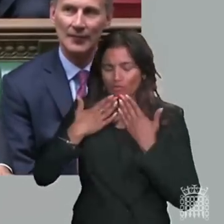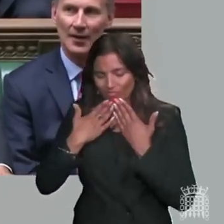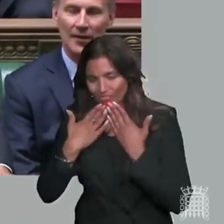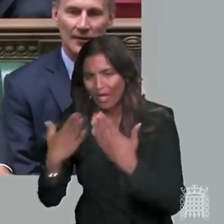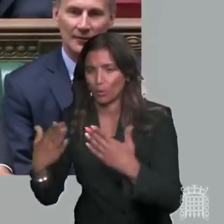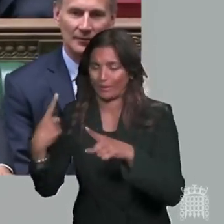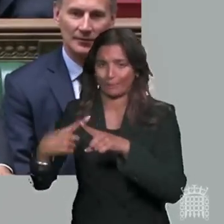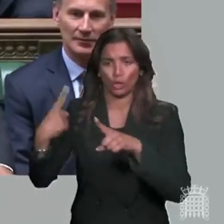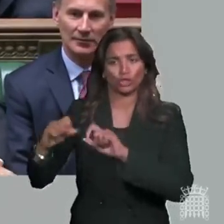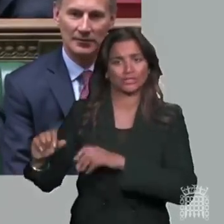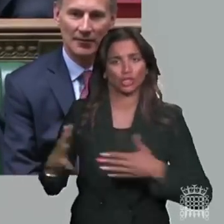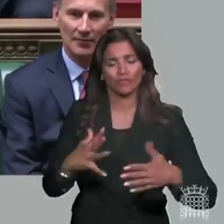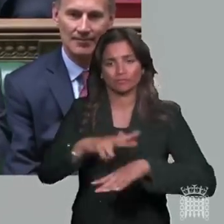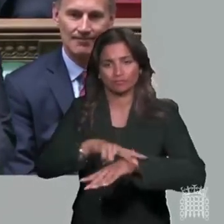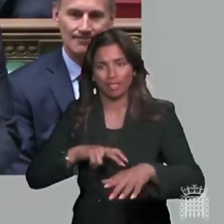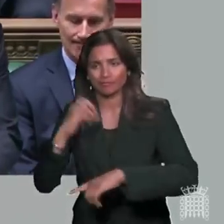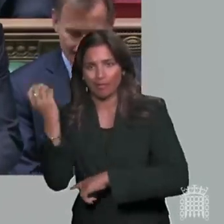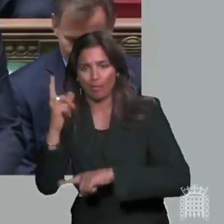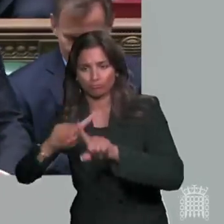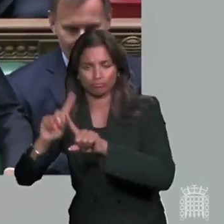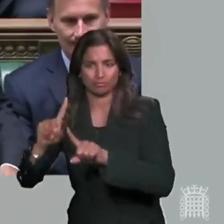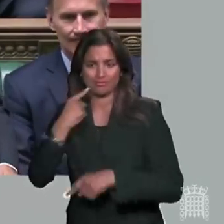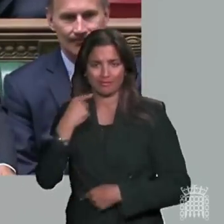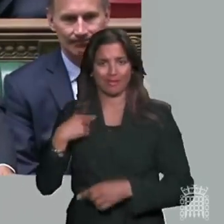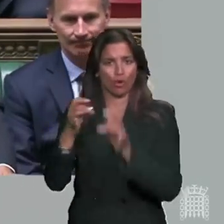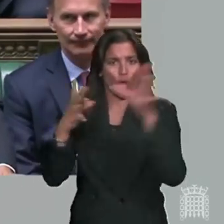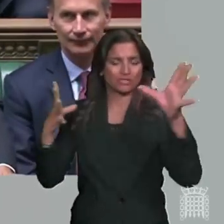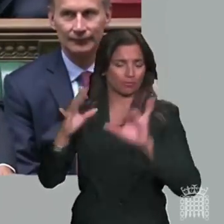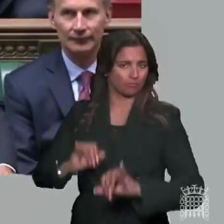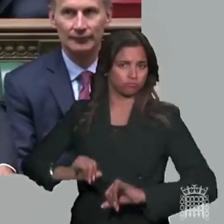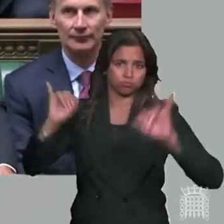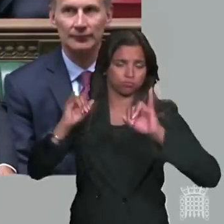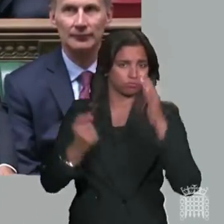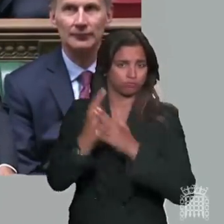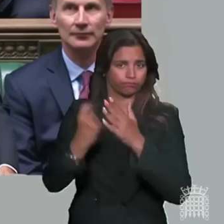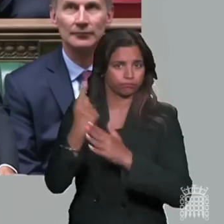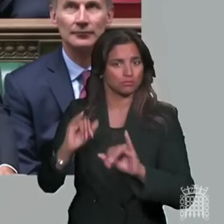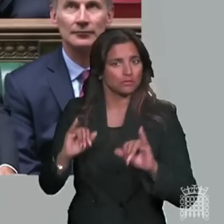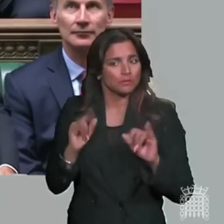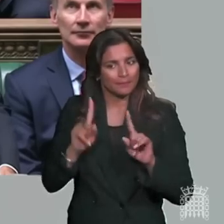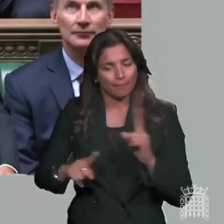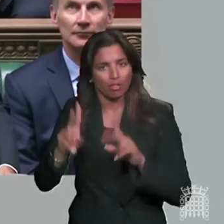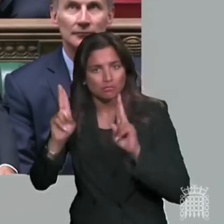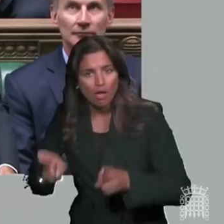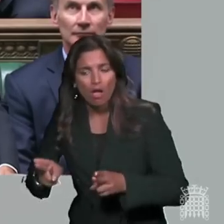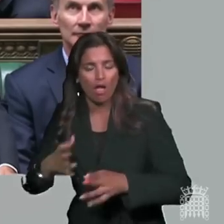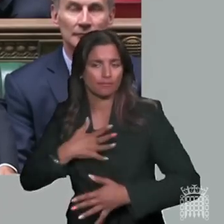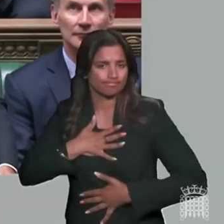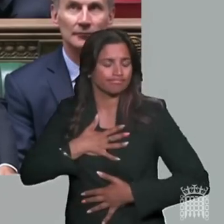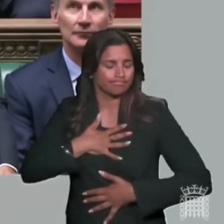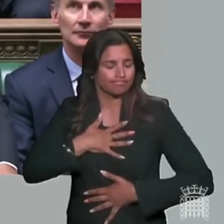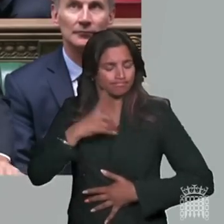ongoing response to the shocking incident in Nottingham yesterday. Our thoughts are with those injured and with the families of those who lost their